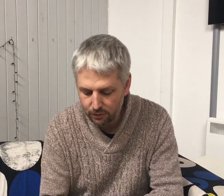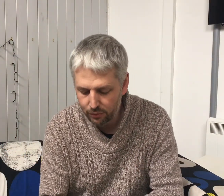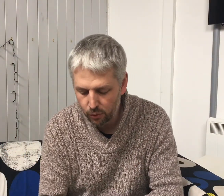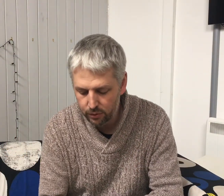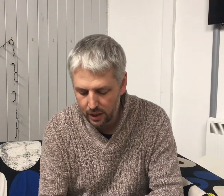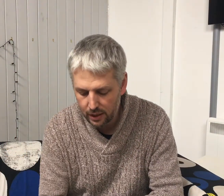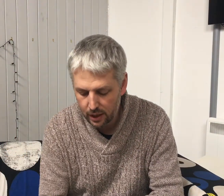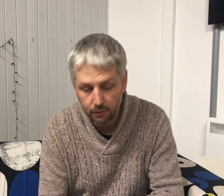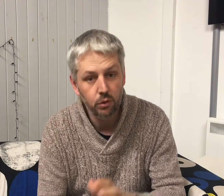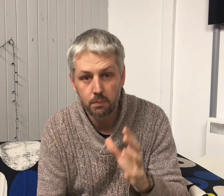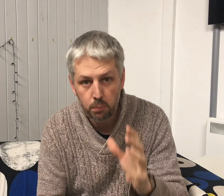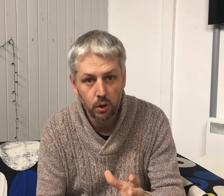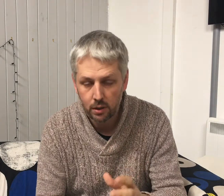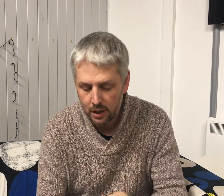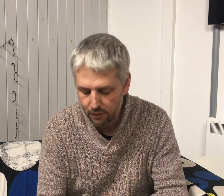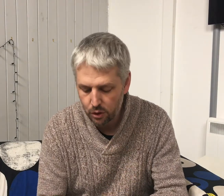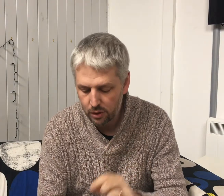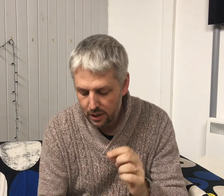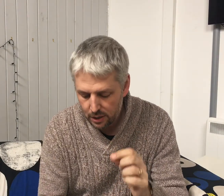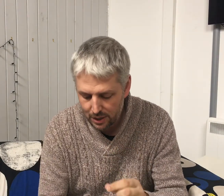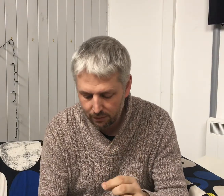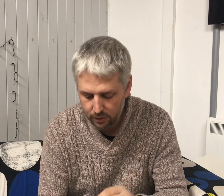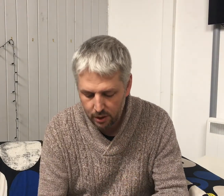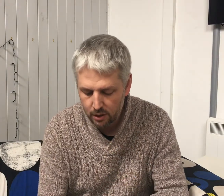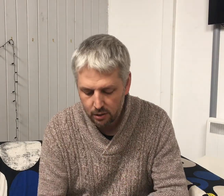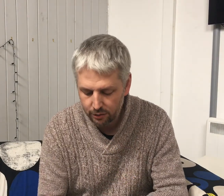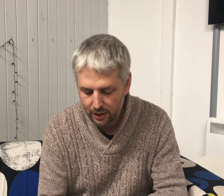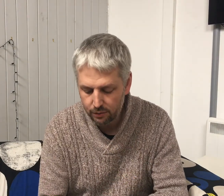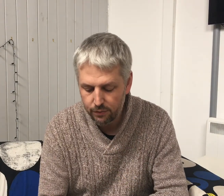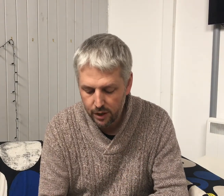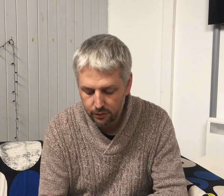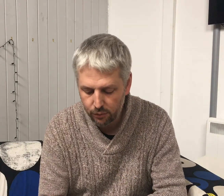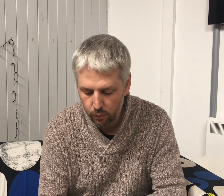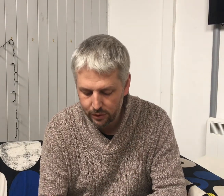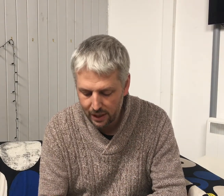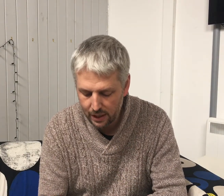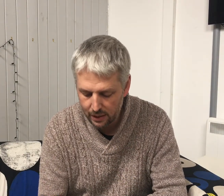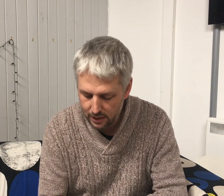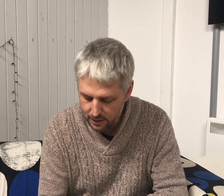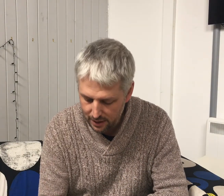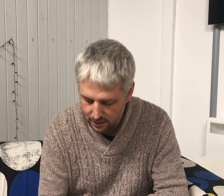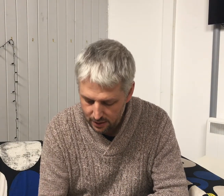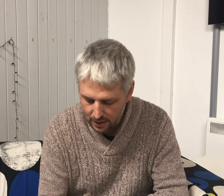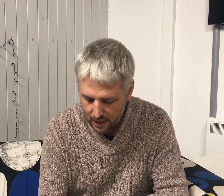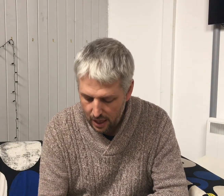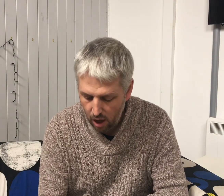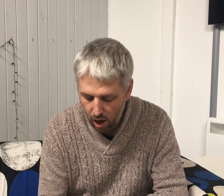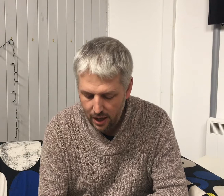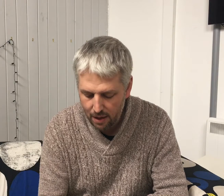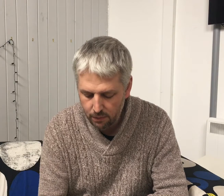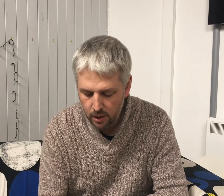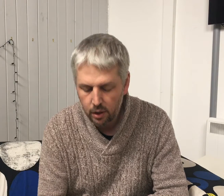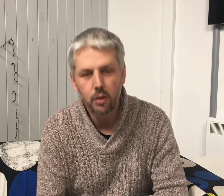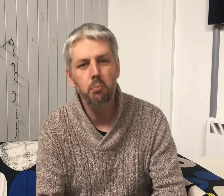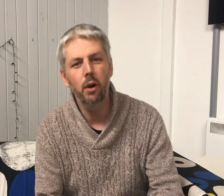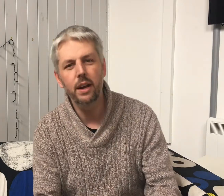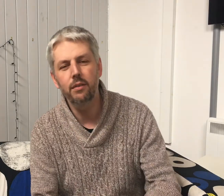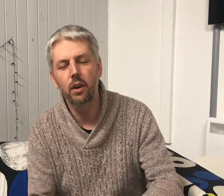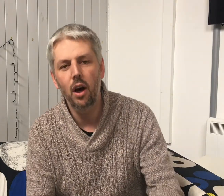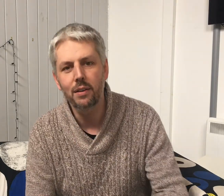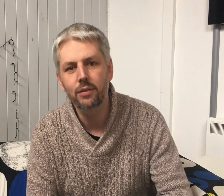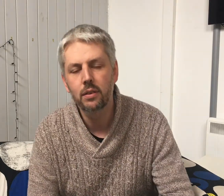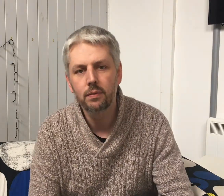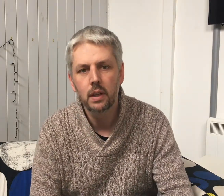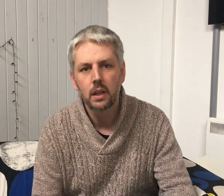It's chapter 48, book of John, chapter 6, verse 48. And it says, I am the bread